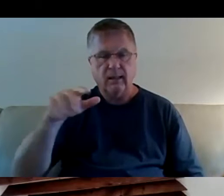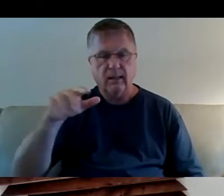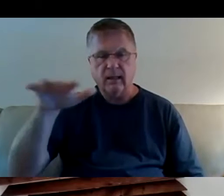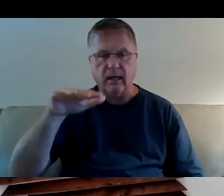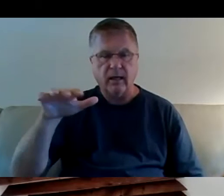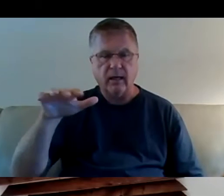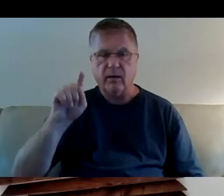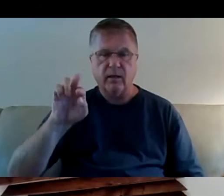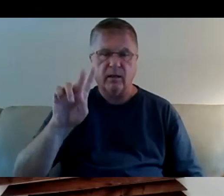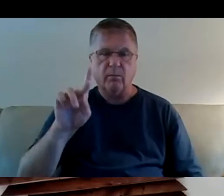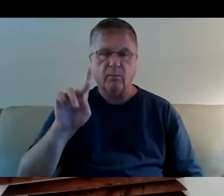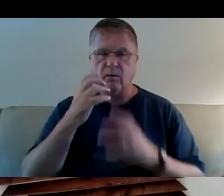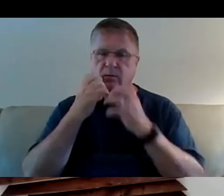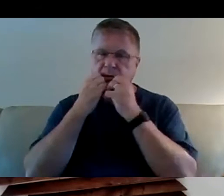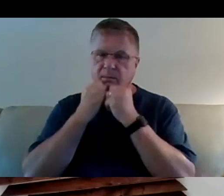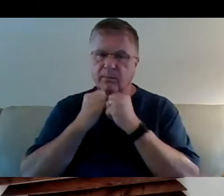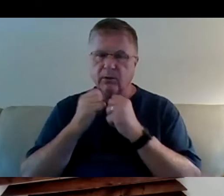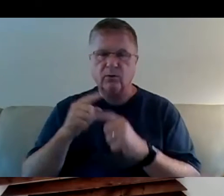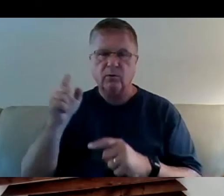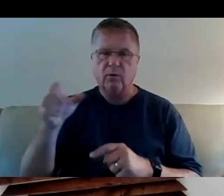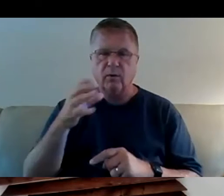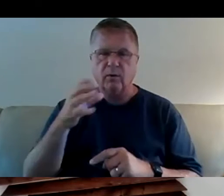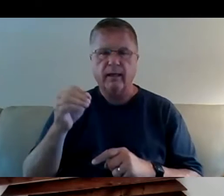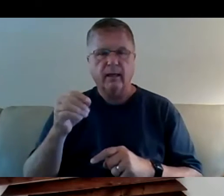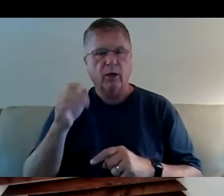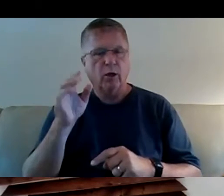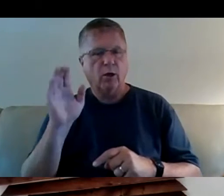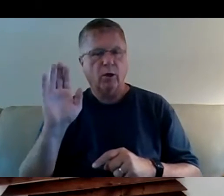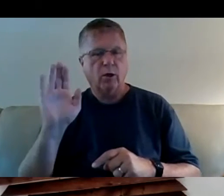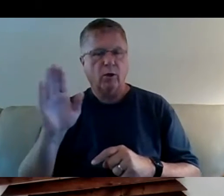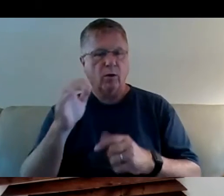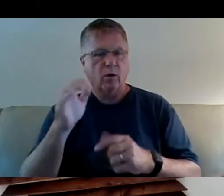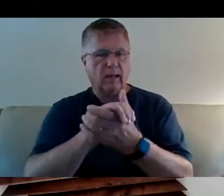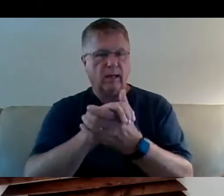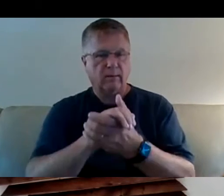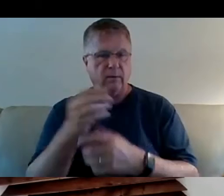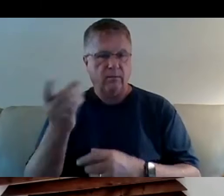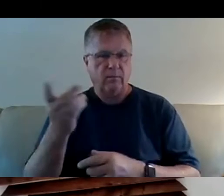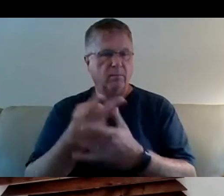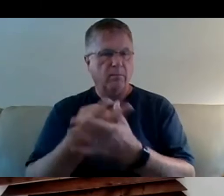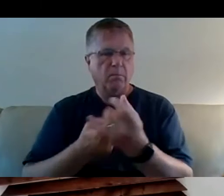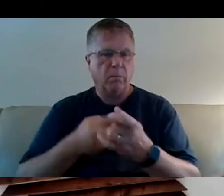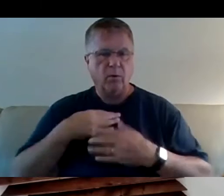special to her and her husband, that they both enjoyed.